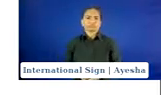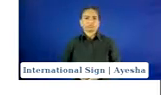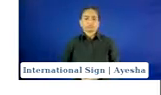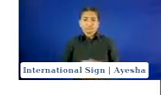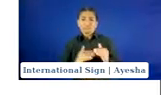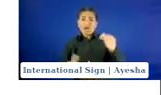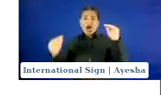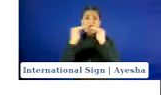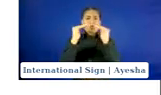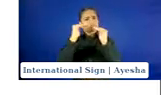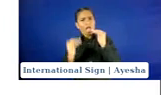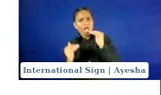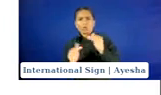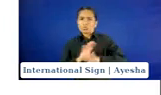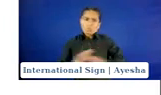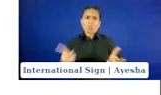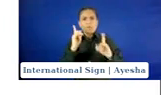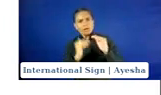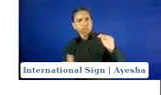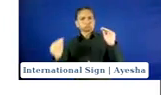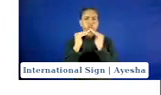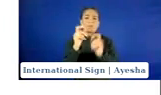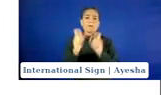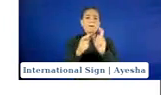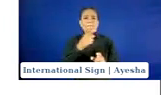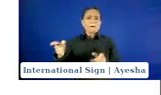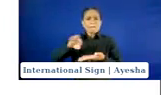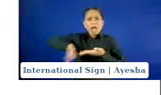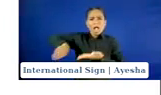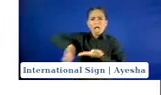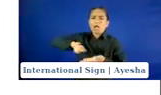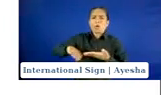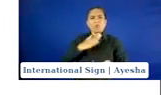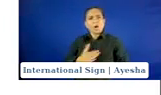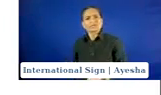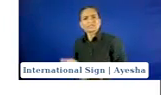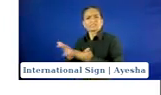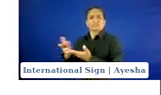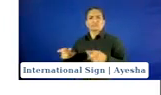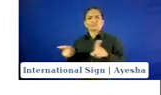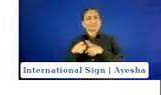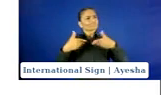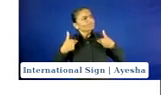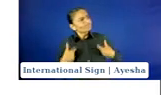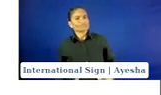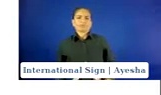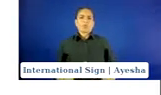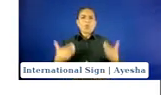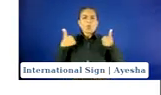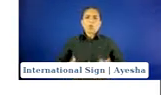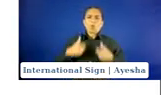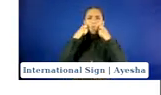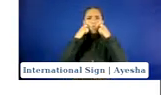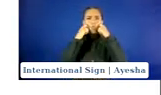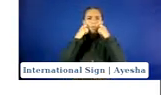LNOB compels us to focus on discrimination and inequalities that undermines the agency of people